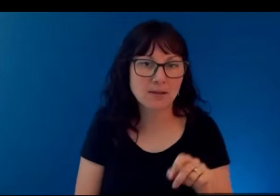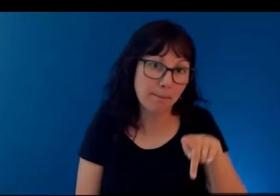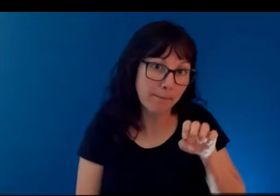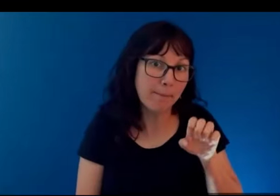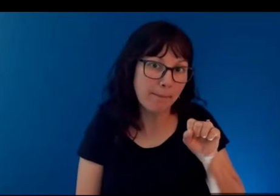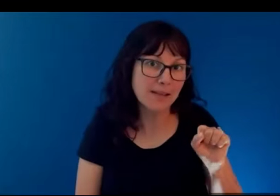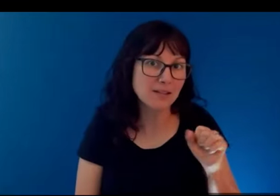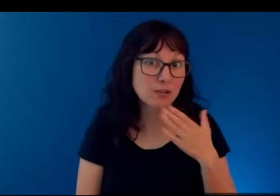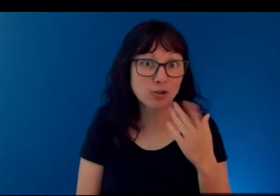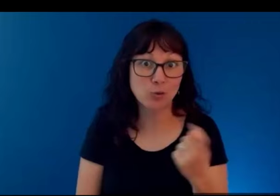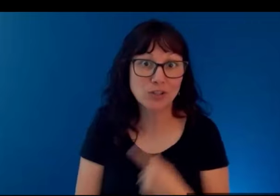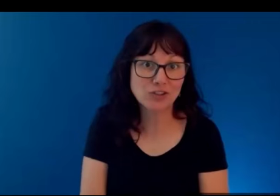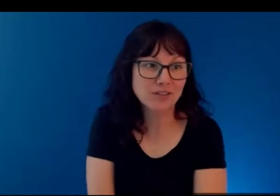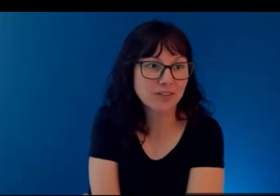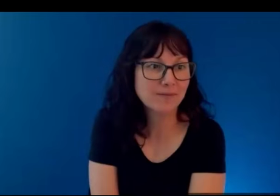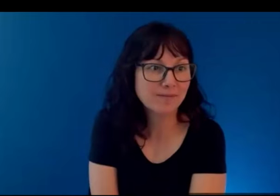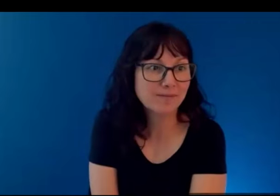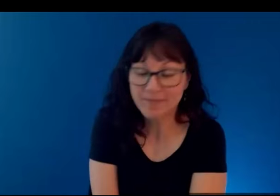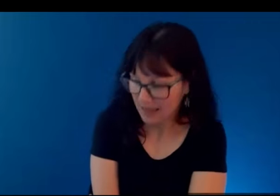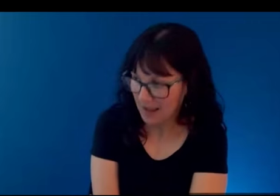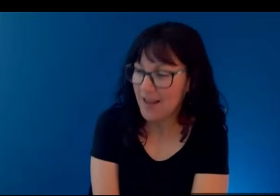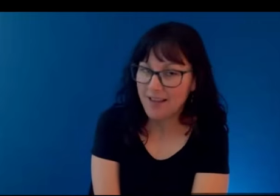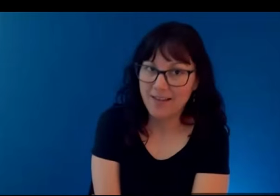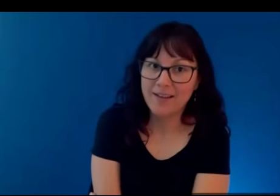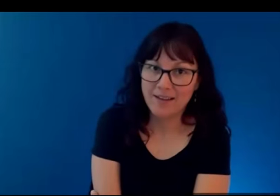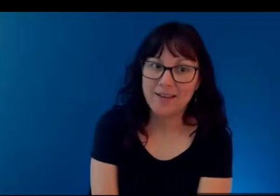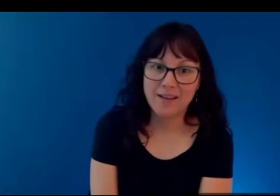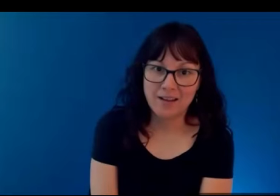Great questions. Yeah.